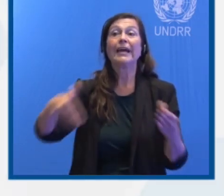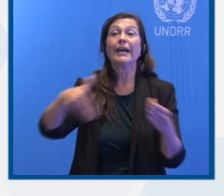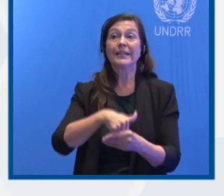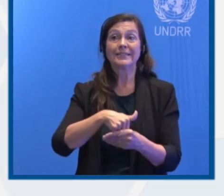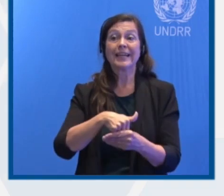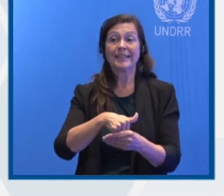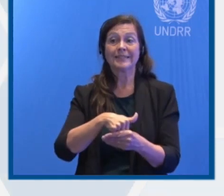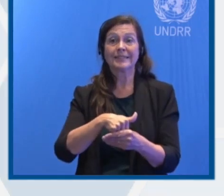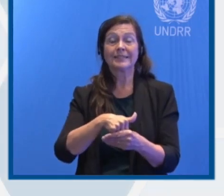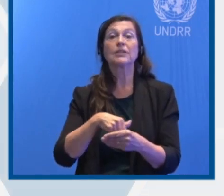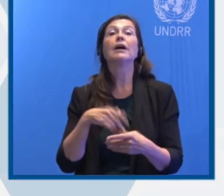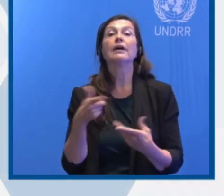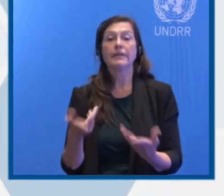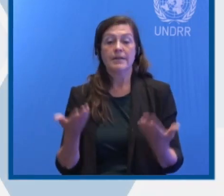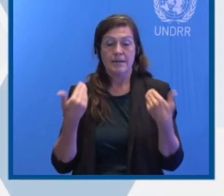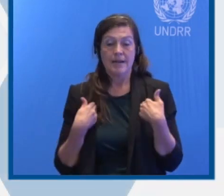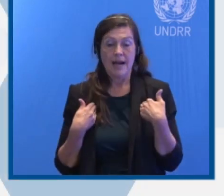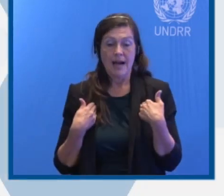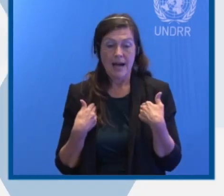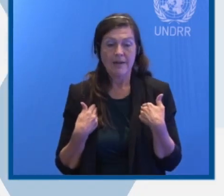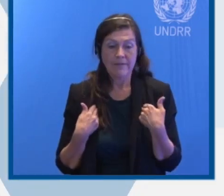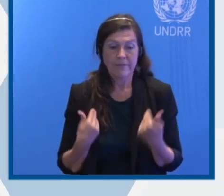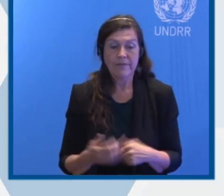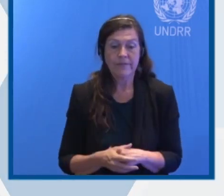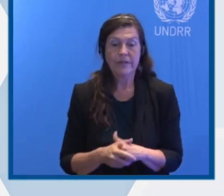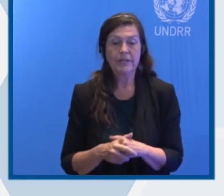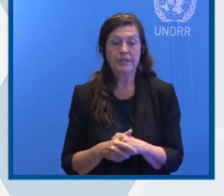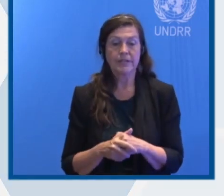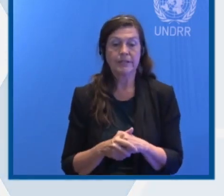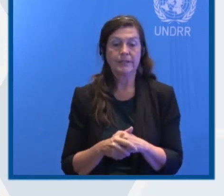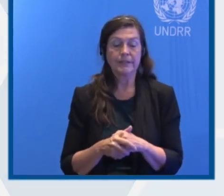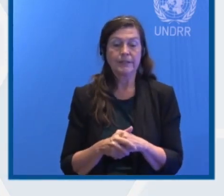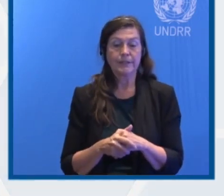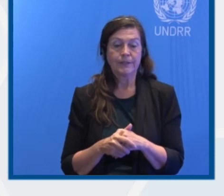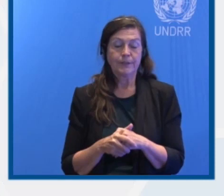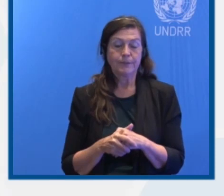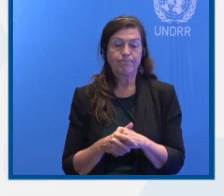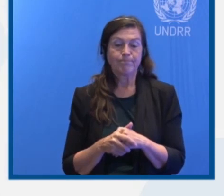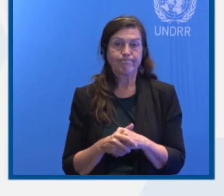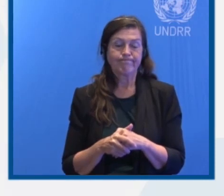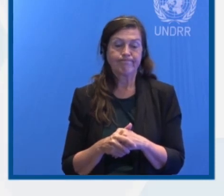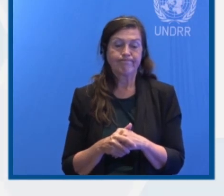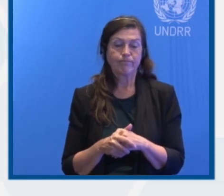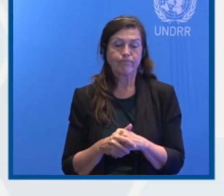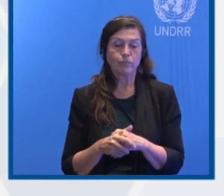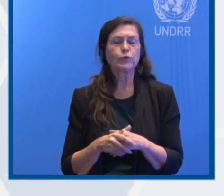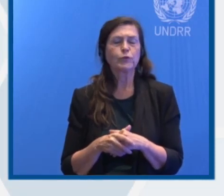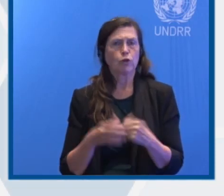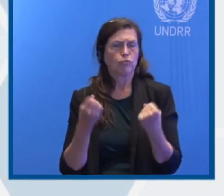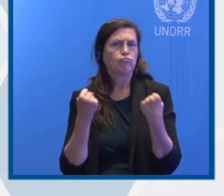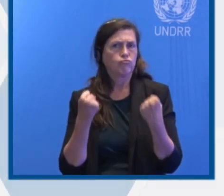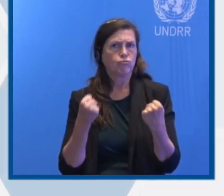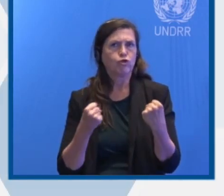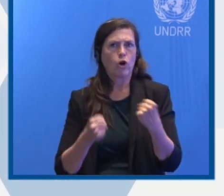critical to have a firm basis of physical infrastructure, and that seeks to achieve resilience under